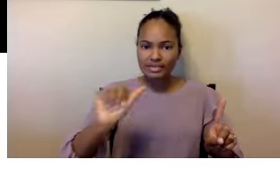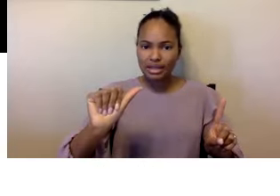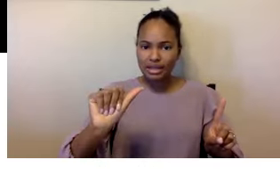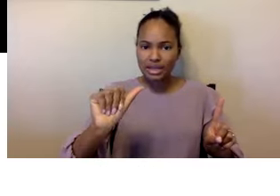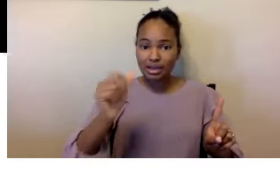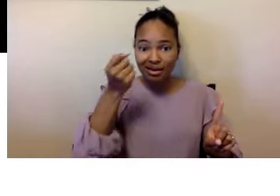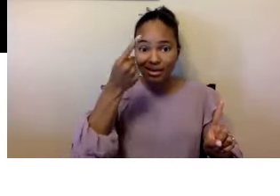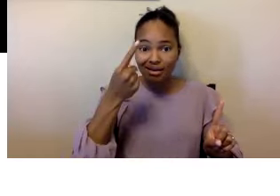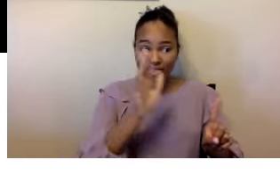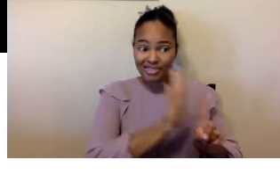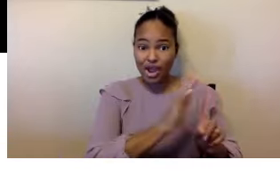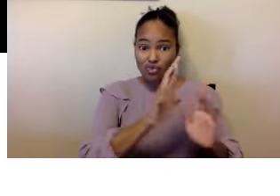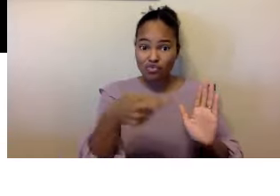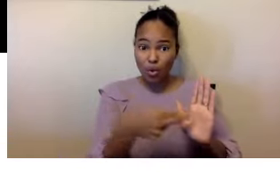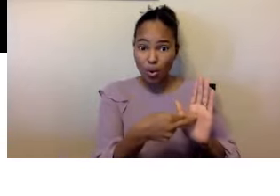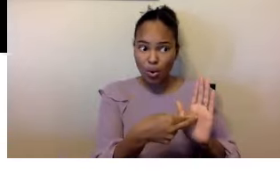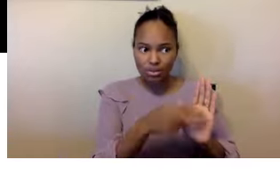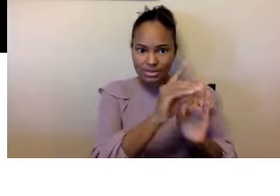This is Good question. this.